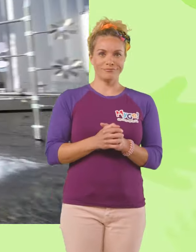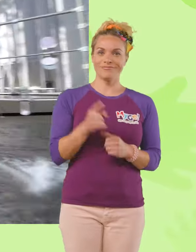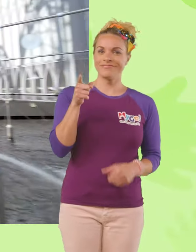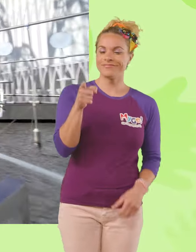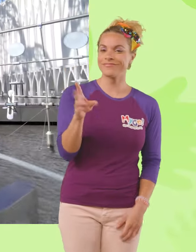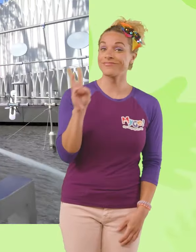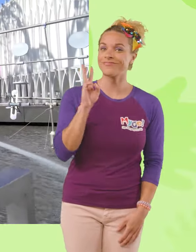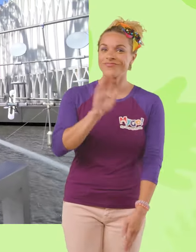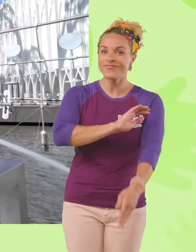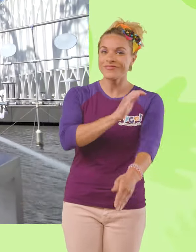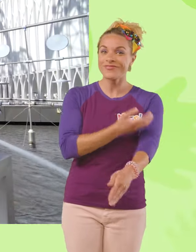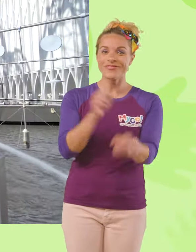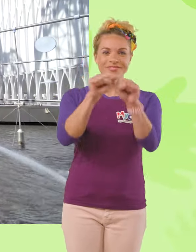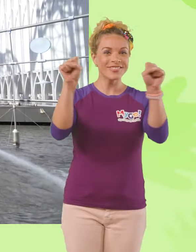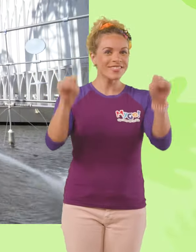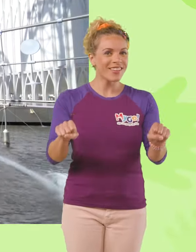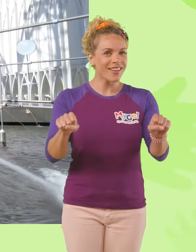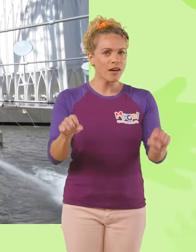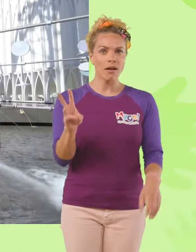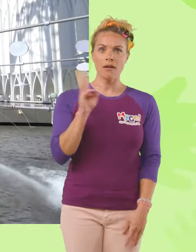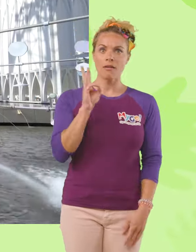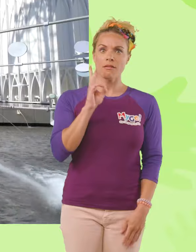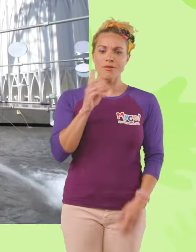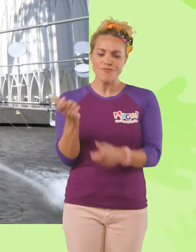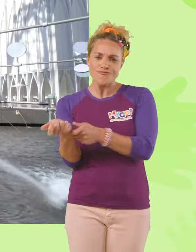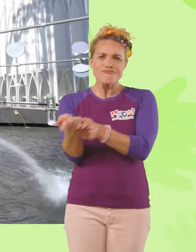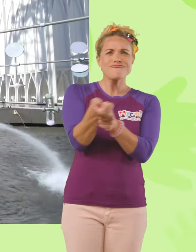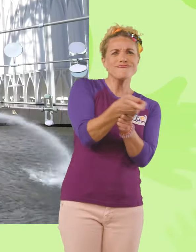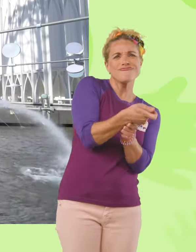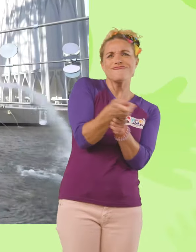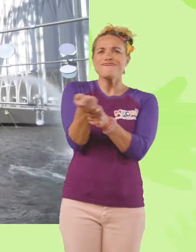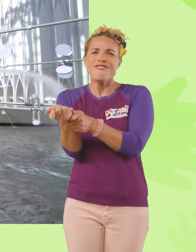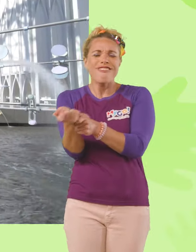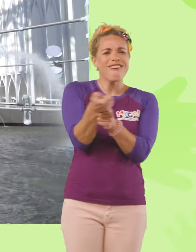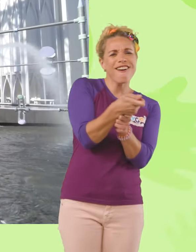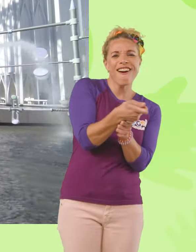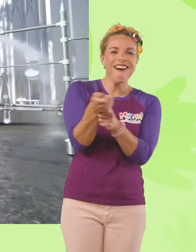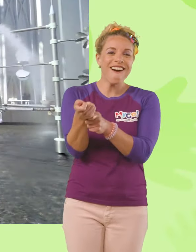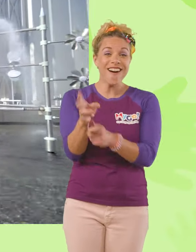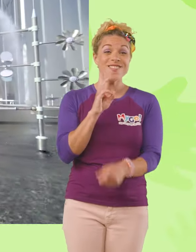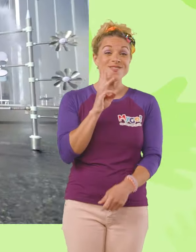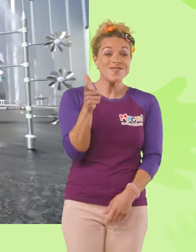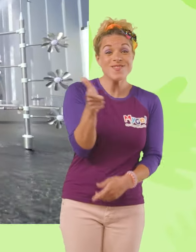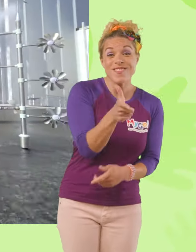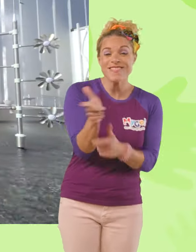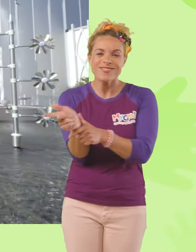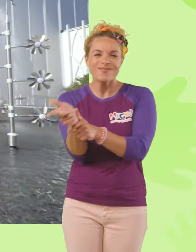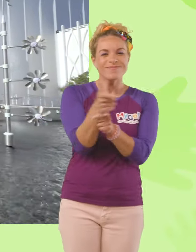Ooh, this is the water power station. Water is getting shot out on the front of